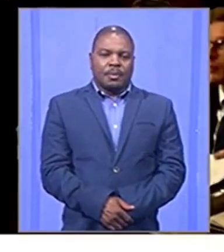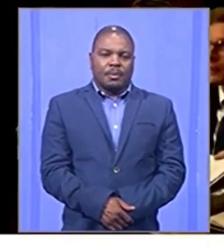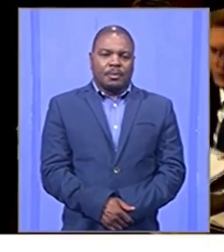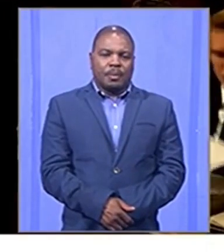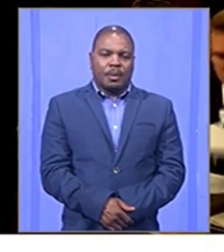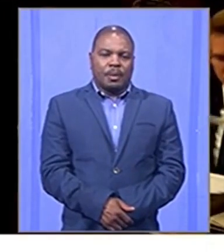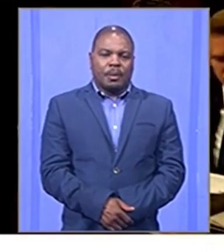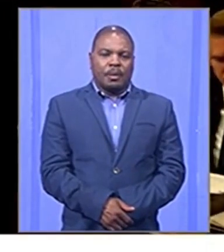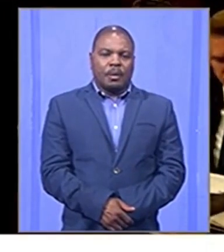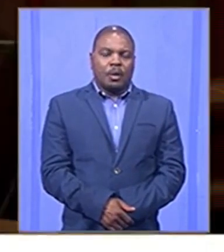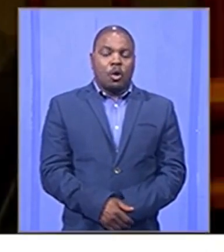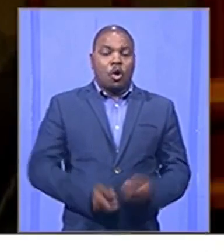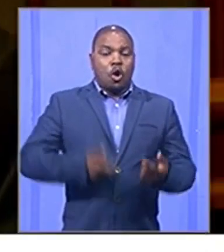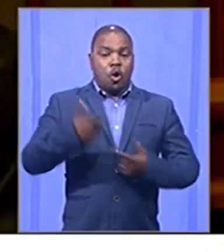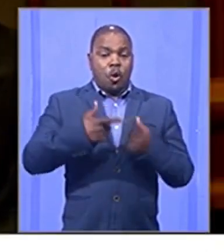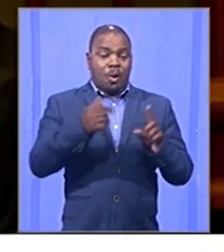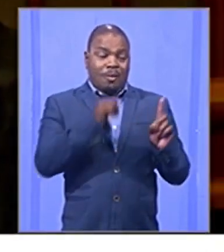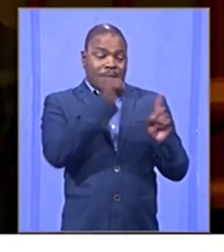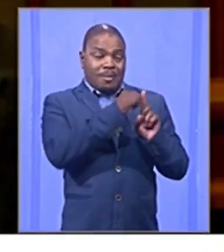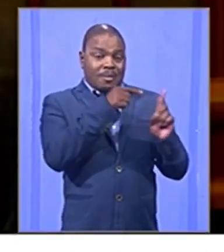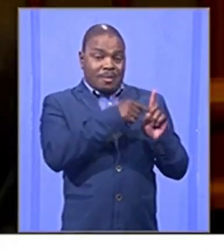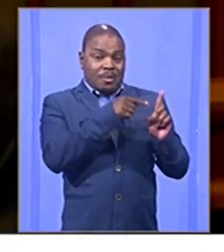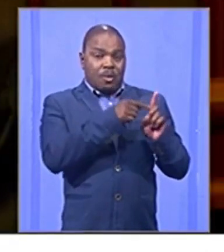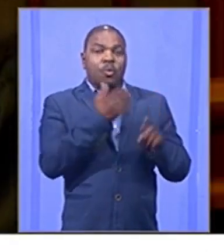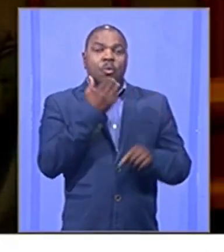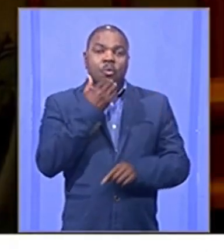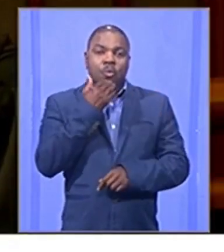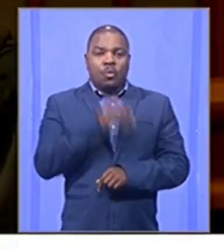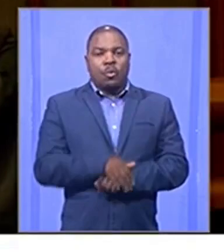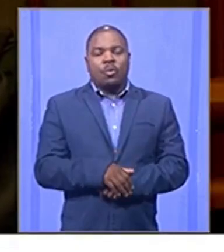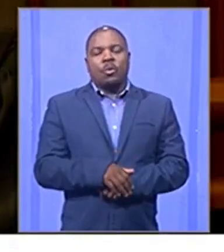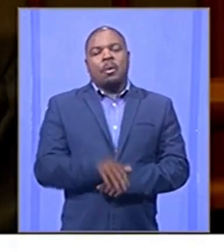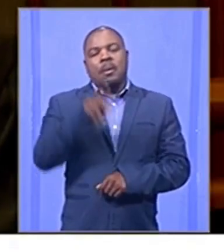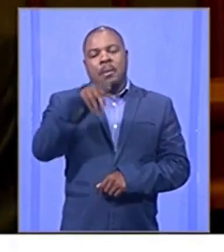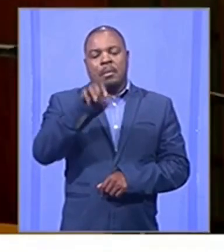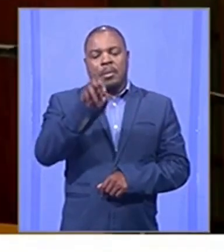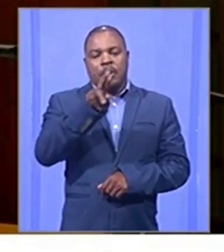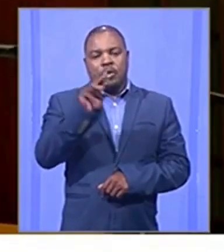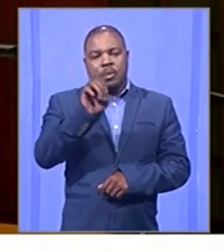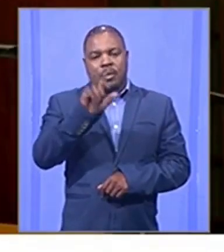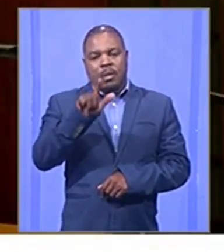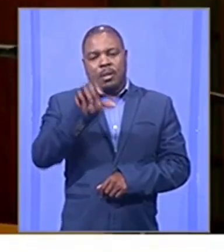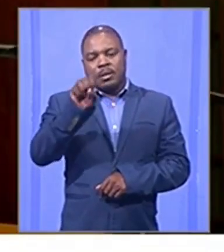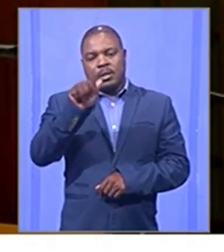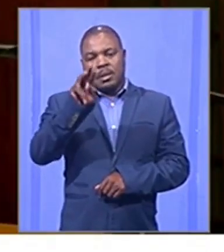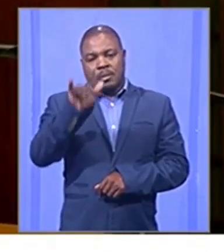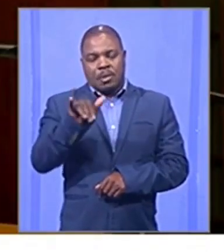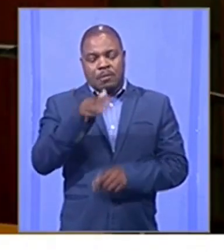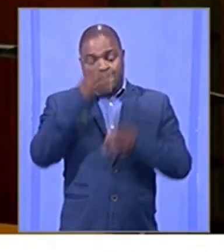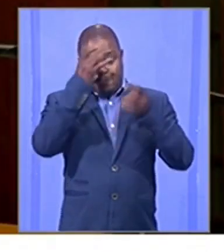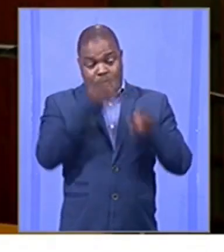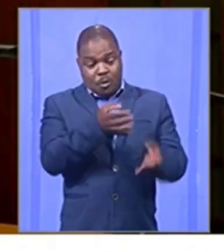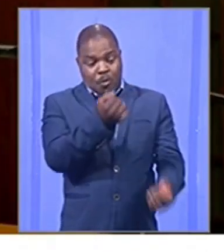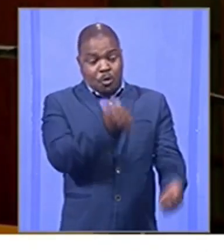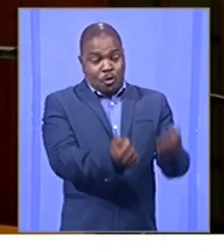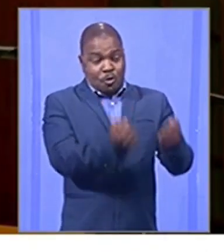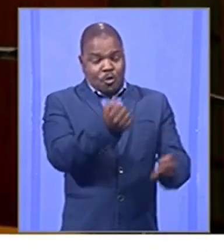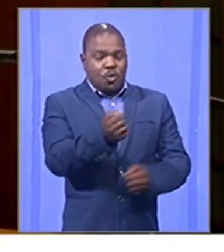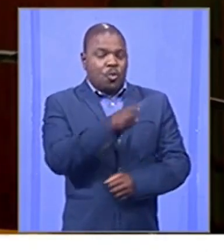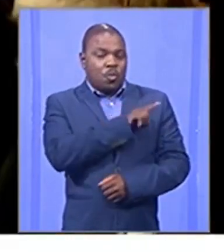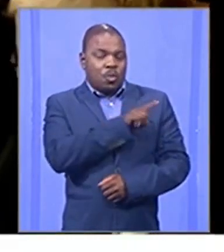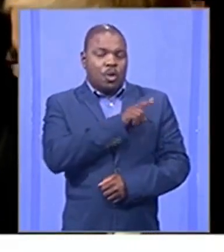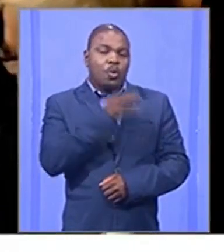Mmueledi wa ga Dr. Ditaba Magudumana, Advocate Kessler Perumal Semi, o boleletse lekgotlatshekelo kgolo gore go na le kgonagalo